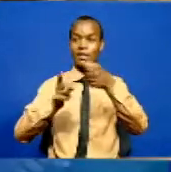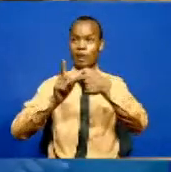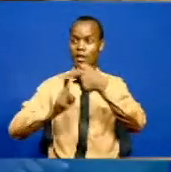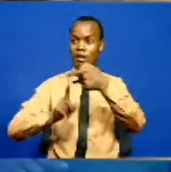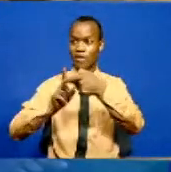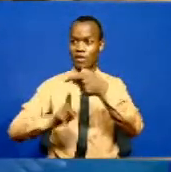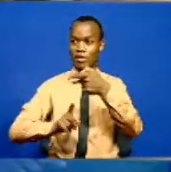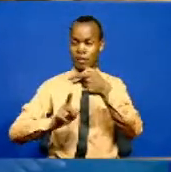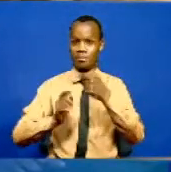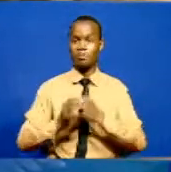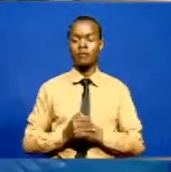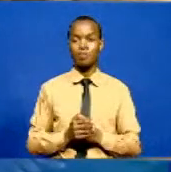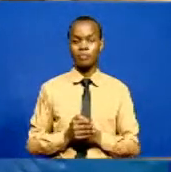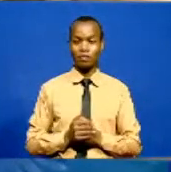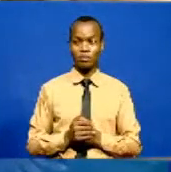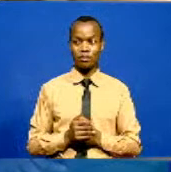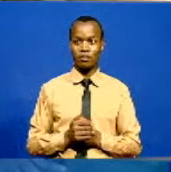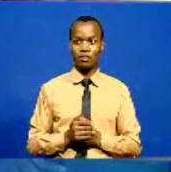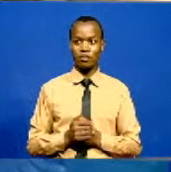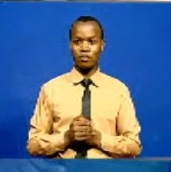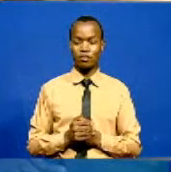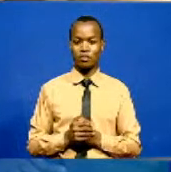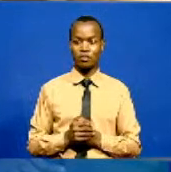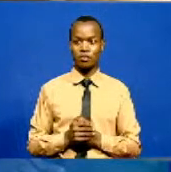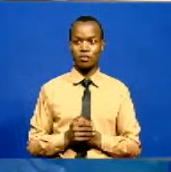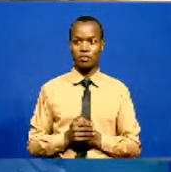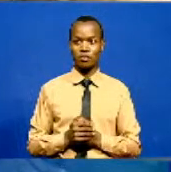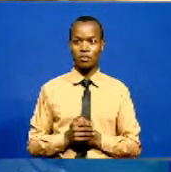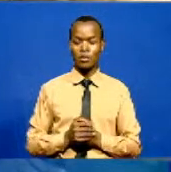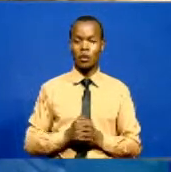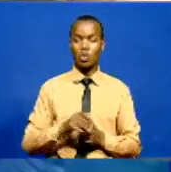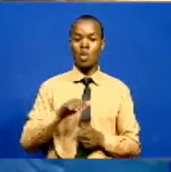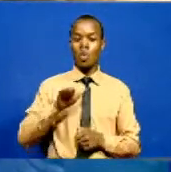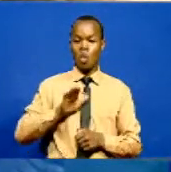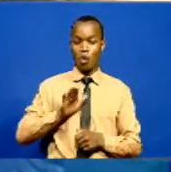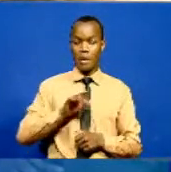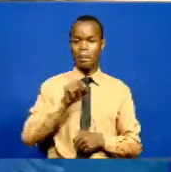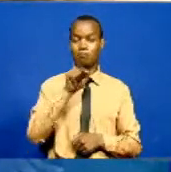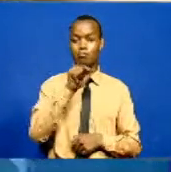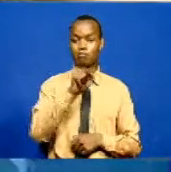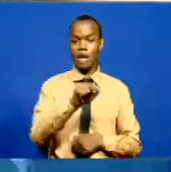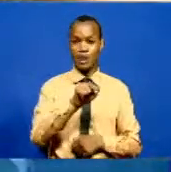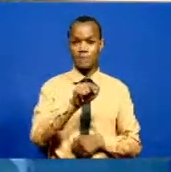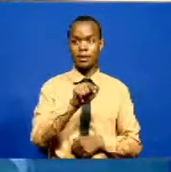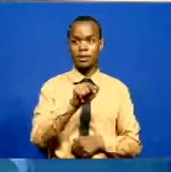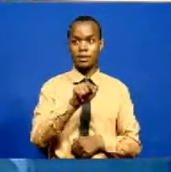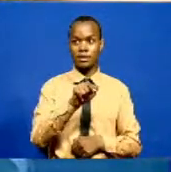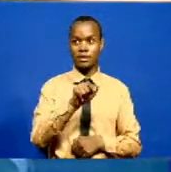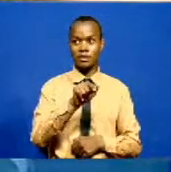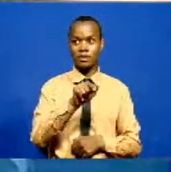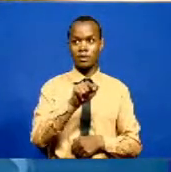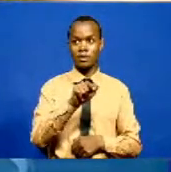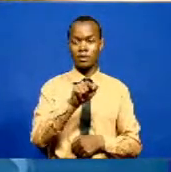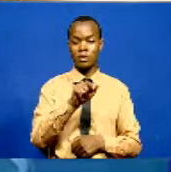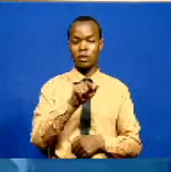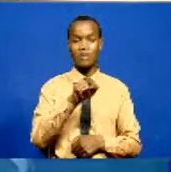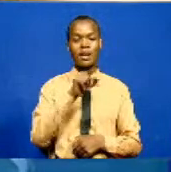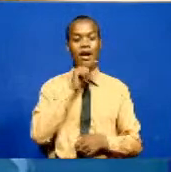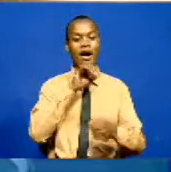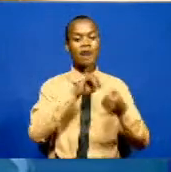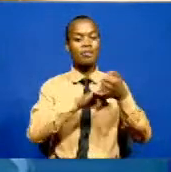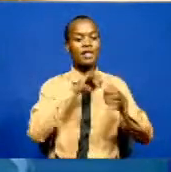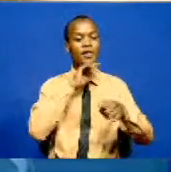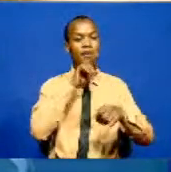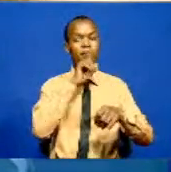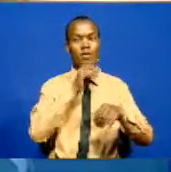from her virginity. And this woman was a widow of about 84 years, who